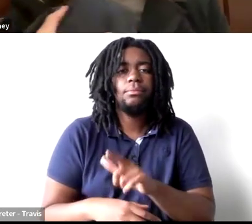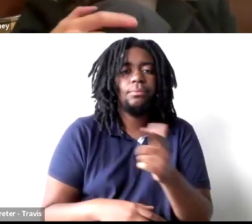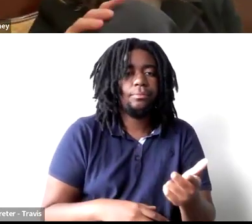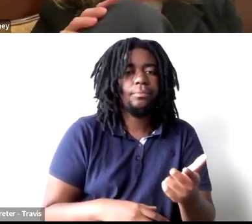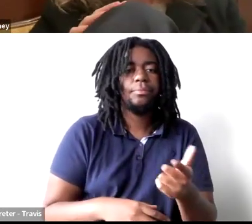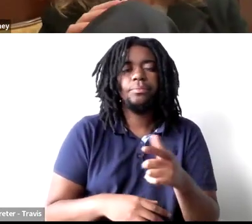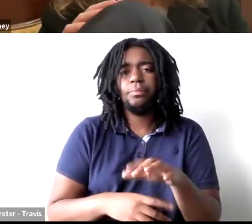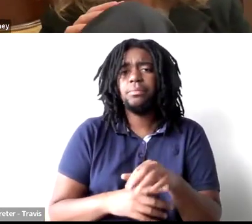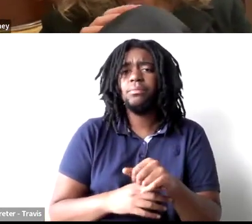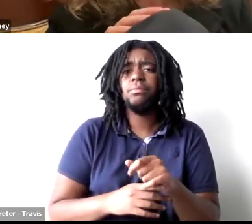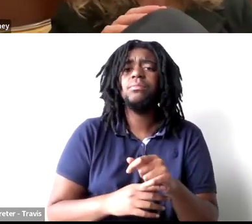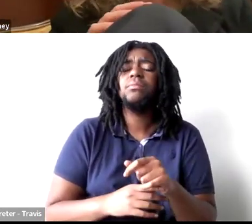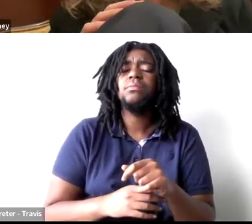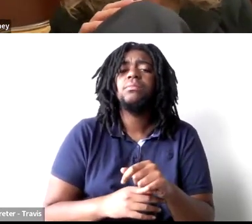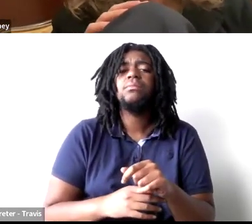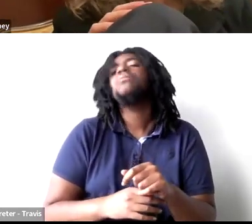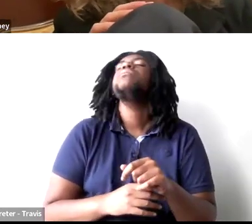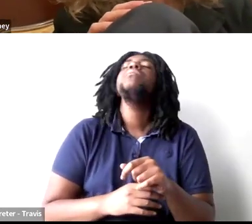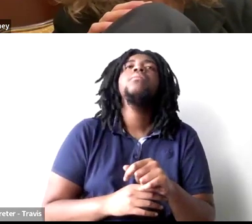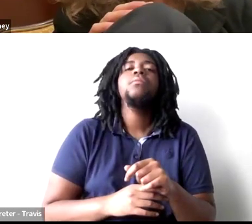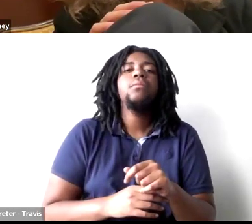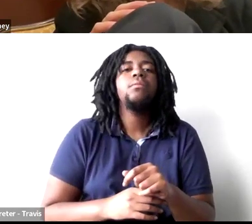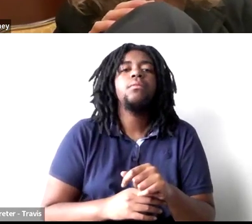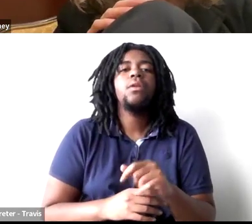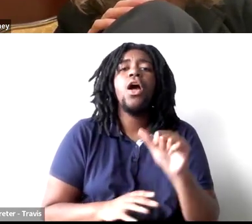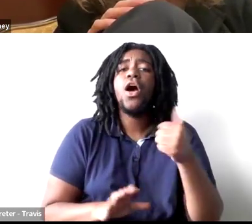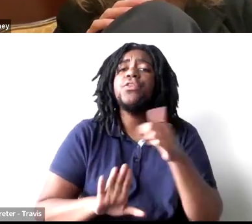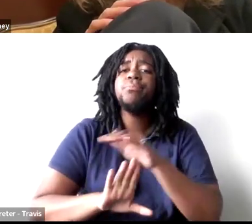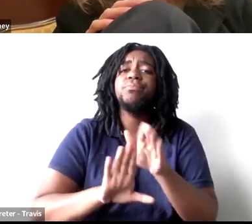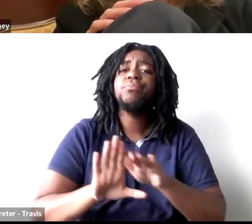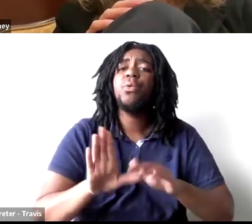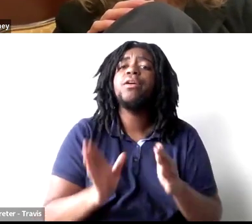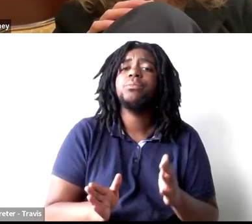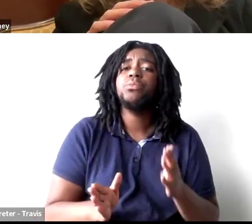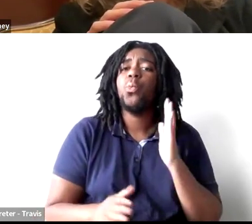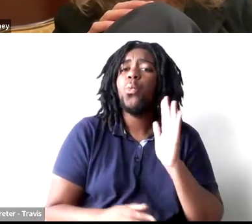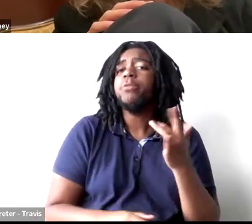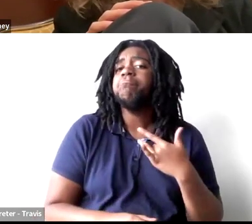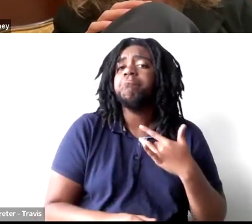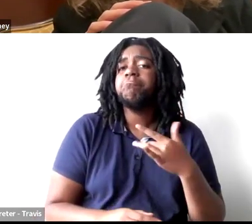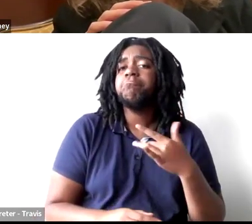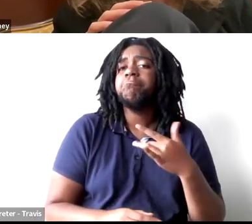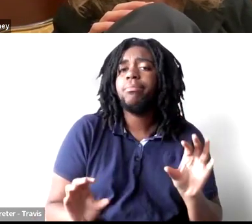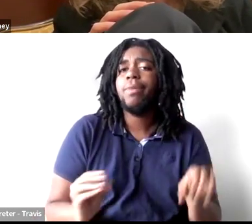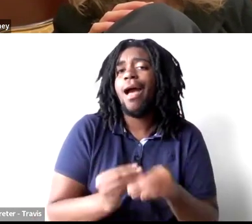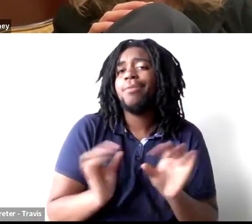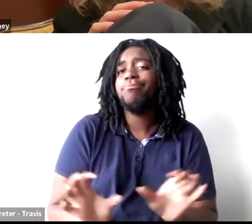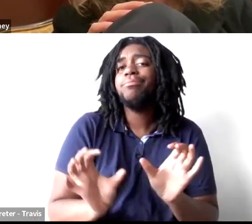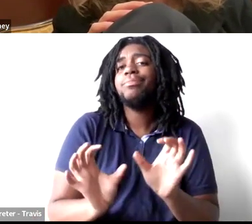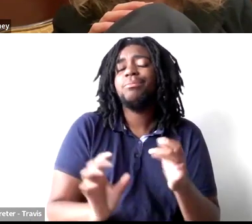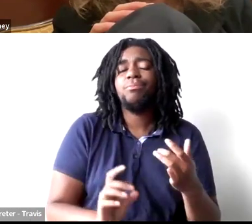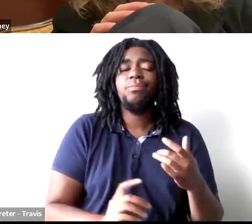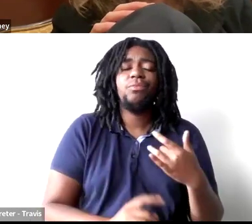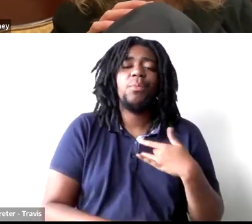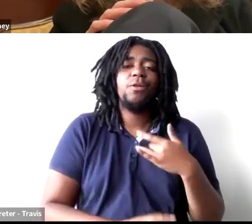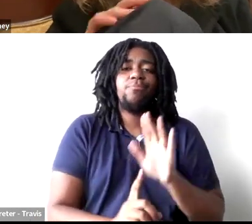was not uncommon for other silhouette artists to put it in, and it depended on their taste or the client's